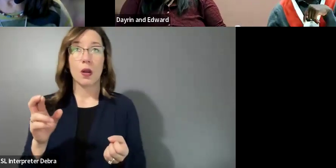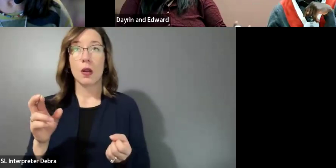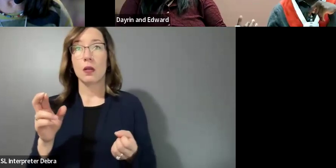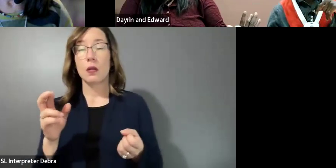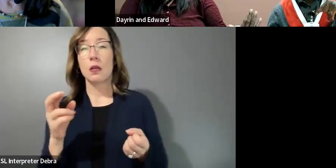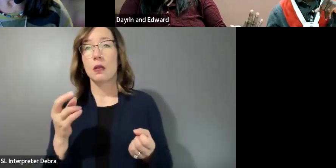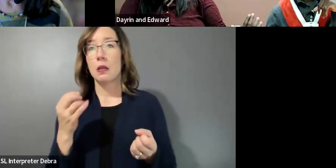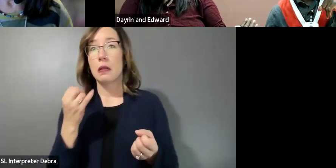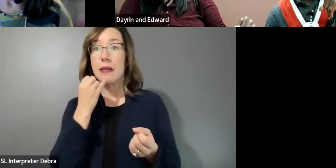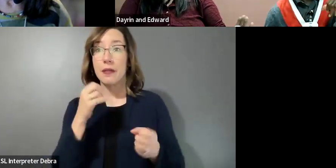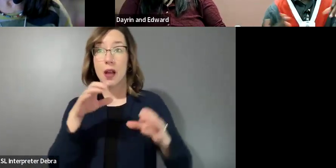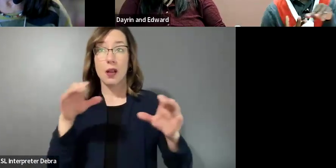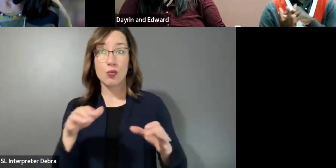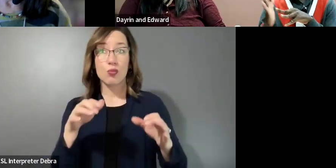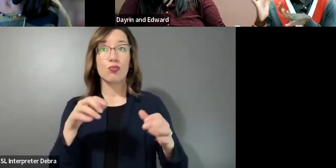if I do those things,